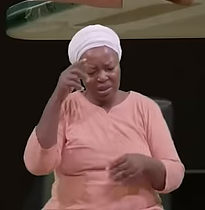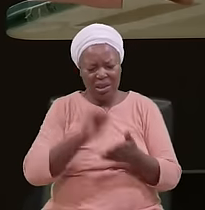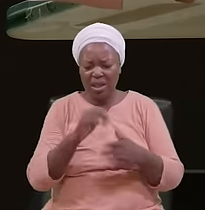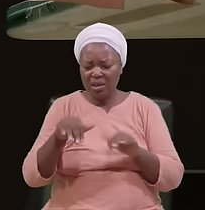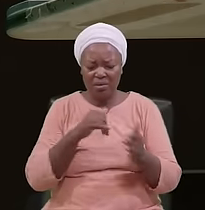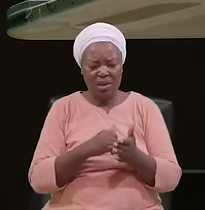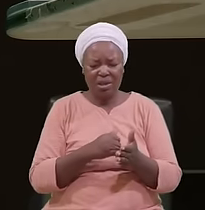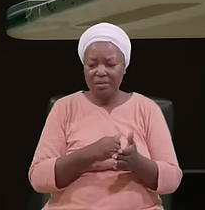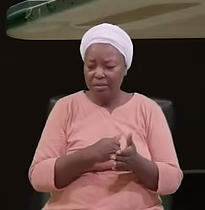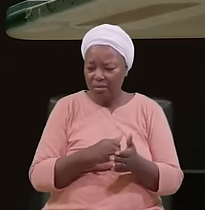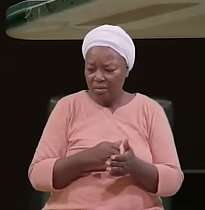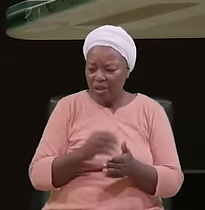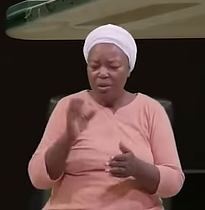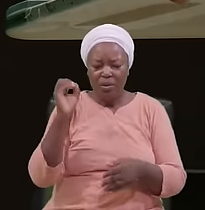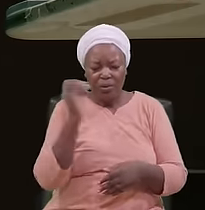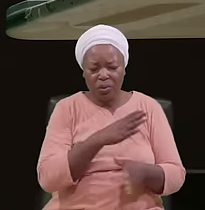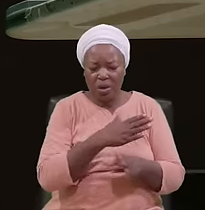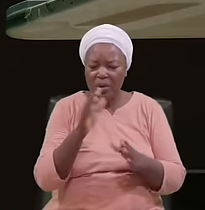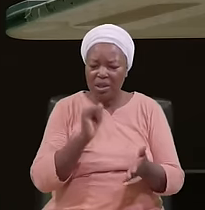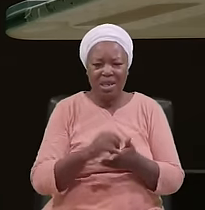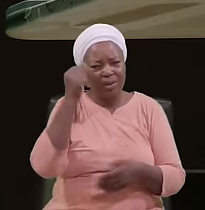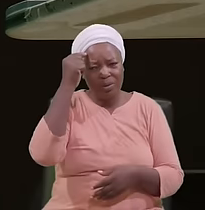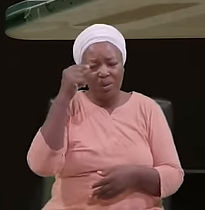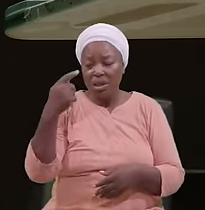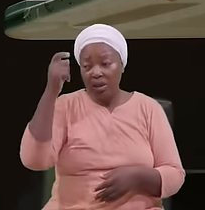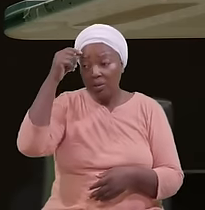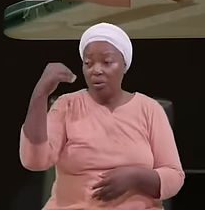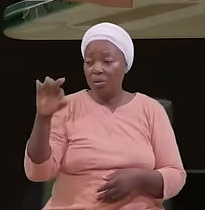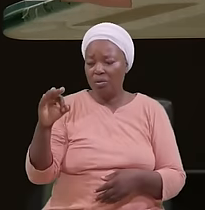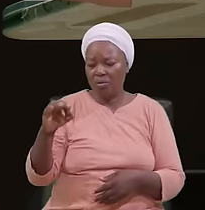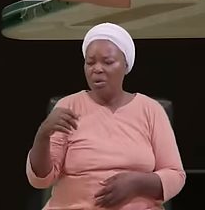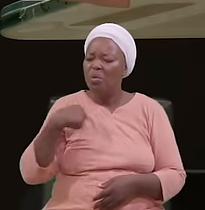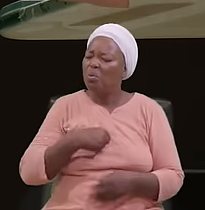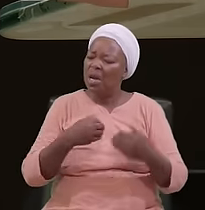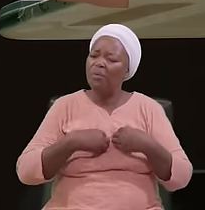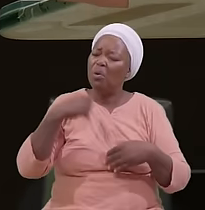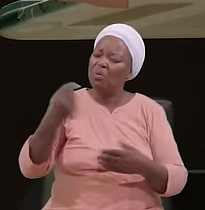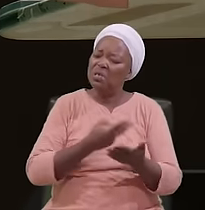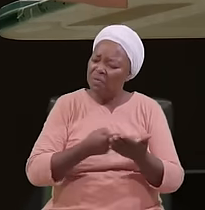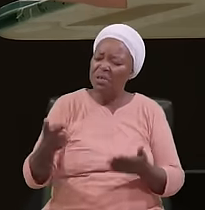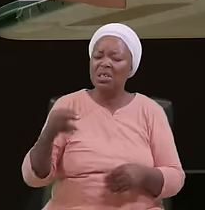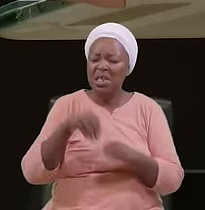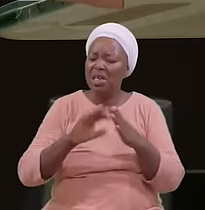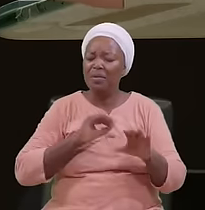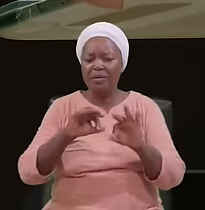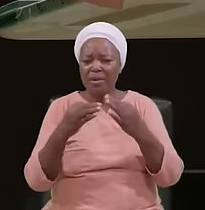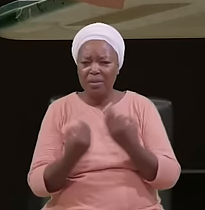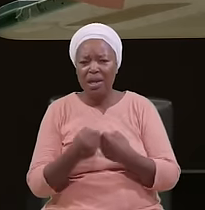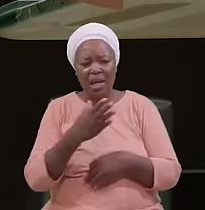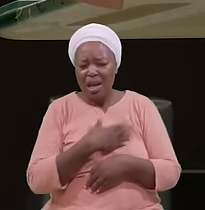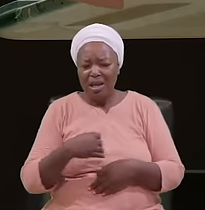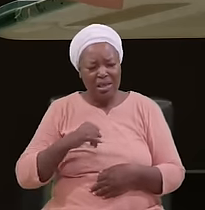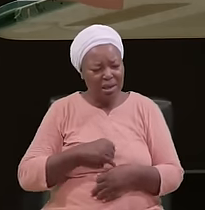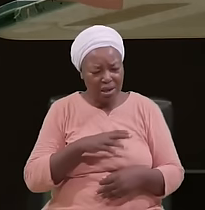thought. The thought of, we've always failed in our place, in our family. And then I can